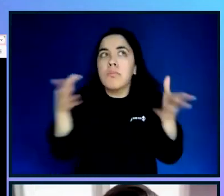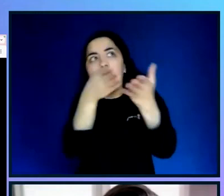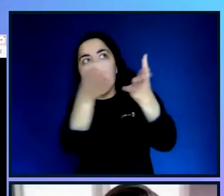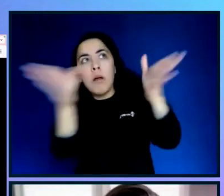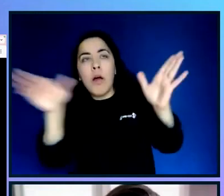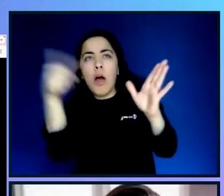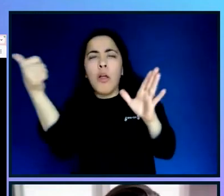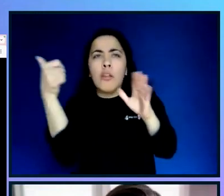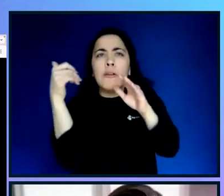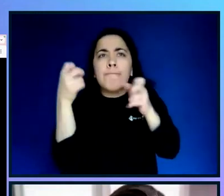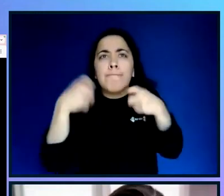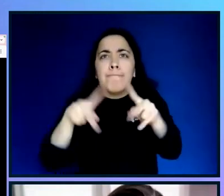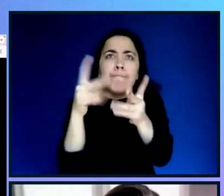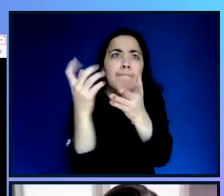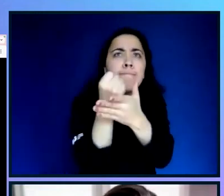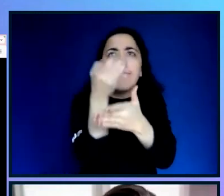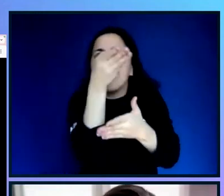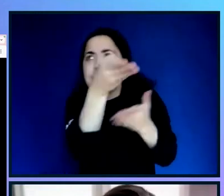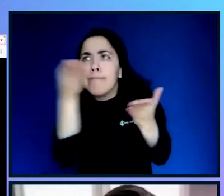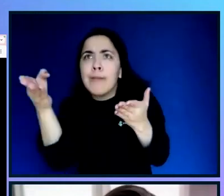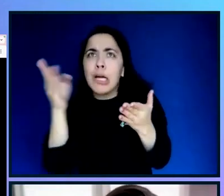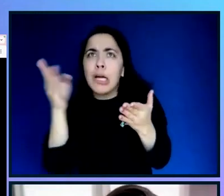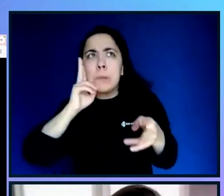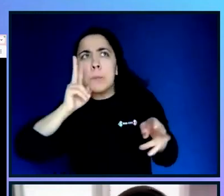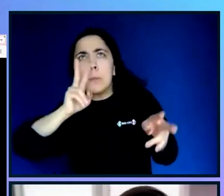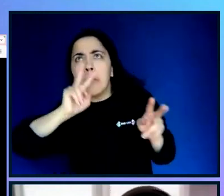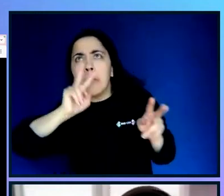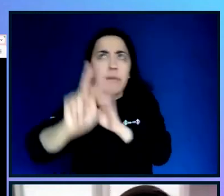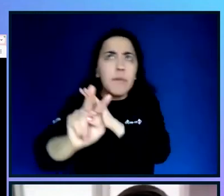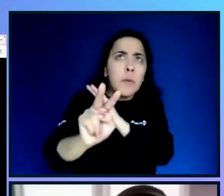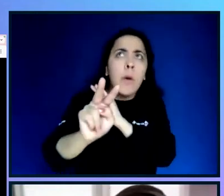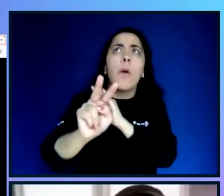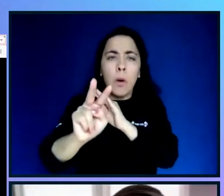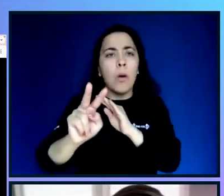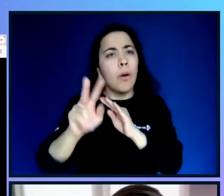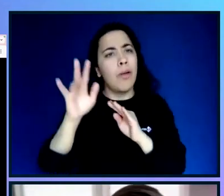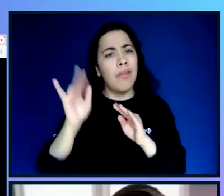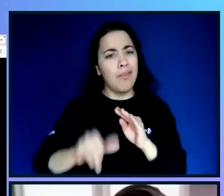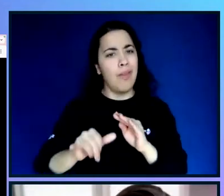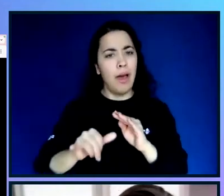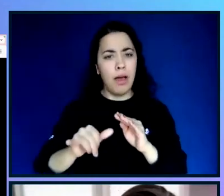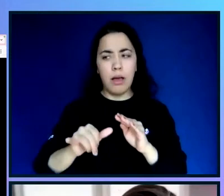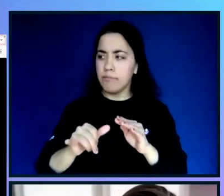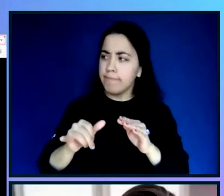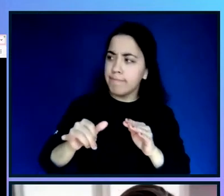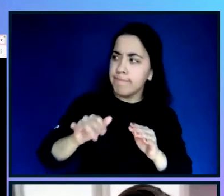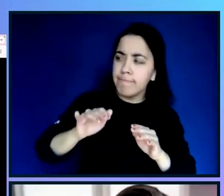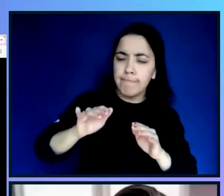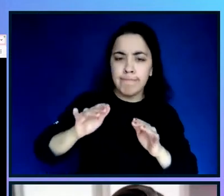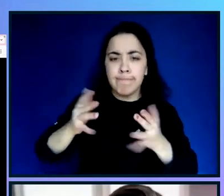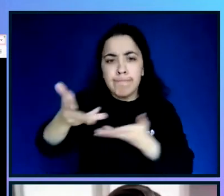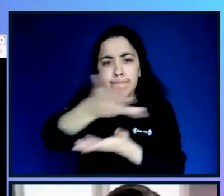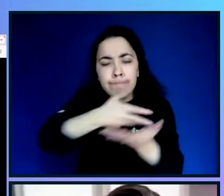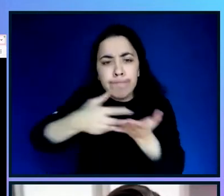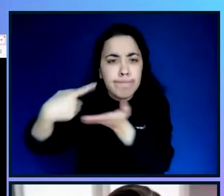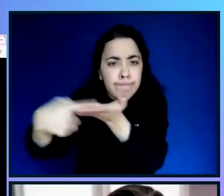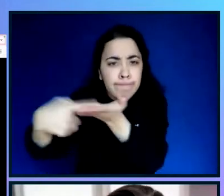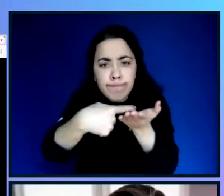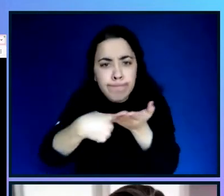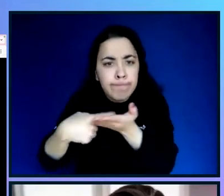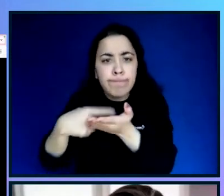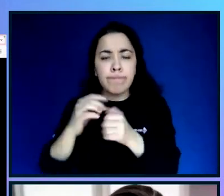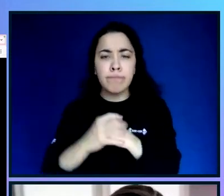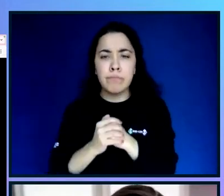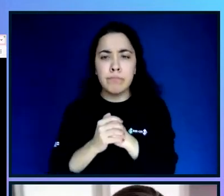horizon. When you break down these walls, you invite flexibility in how you work and take in the inputs